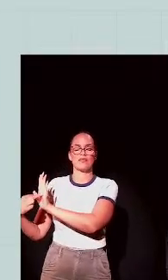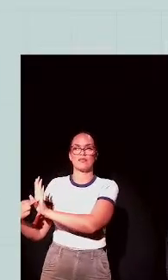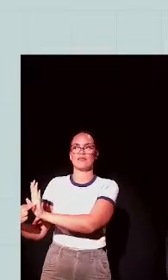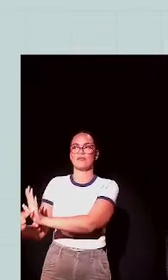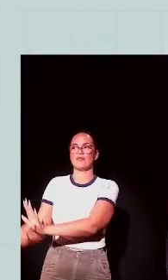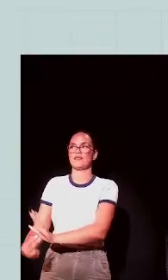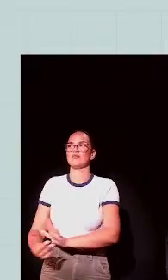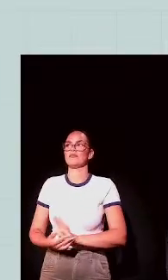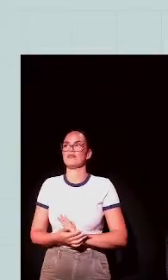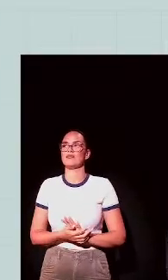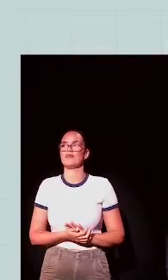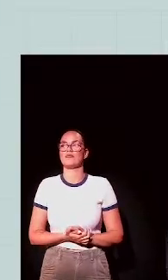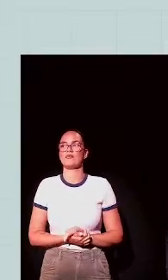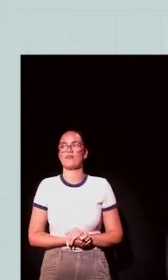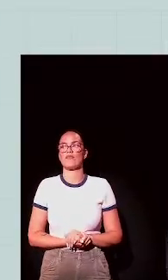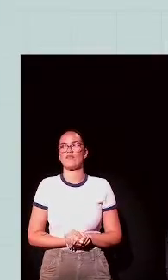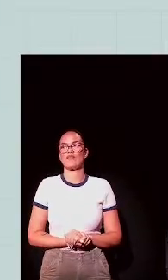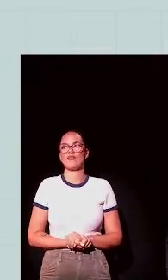fail.